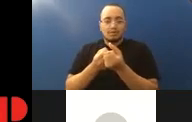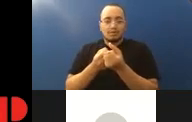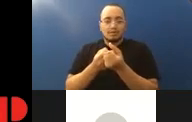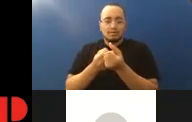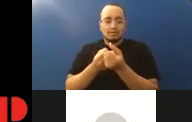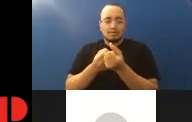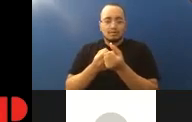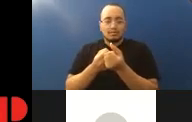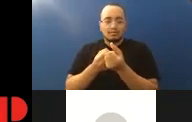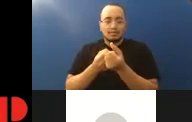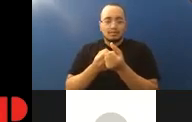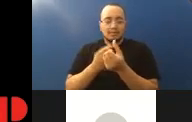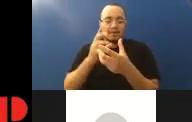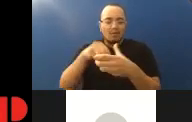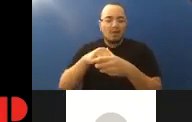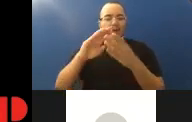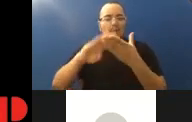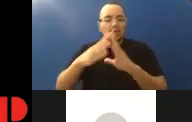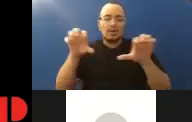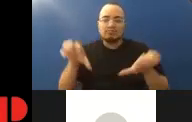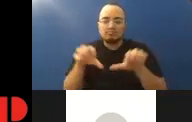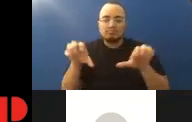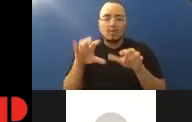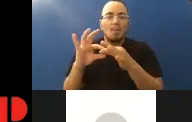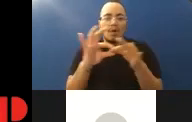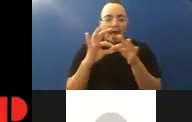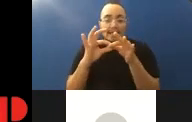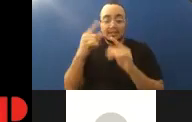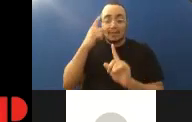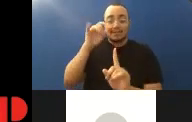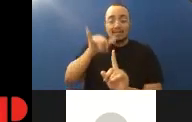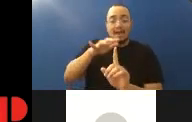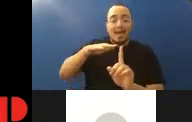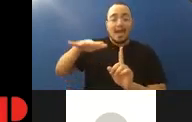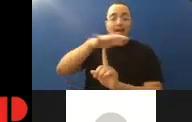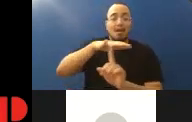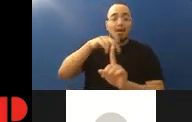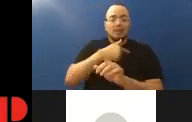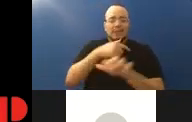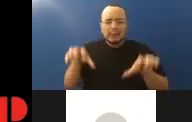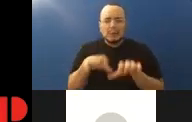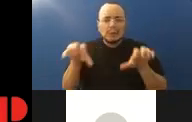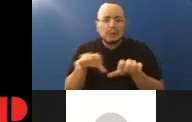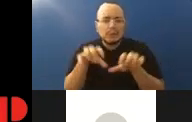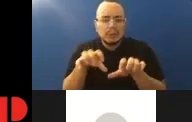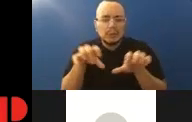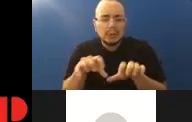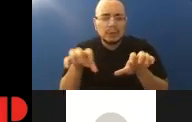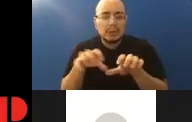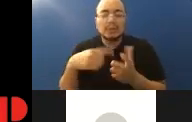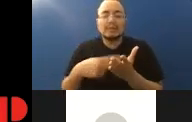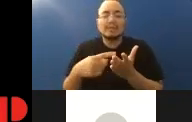which to me is the interesting piece of the conversation, because that's the place we get seditious in a movement and try to pretend like we ain't got it. Oh,